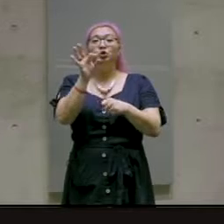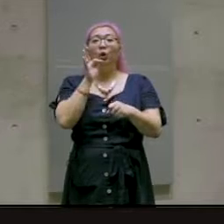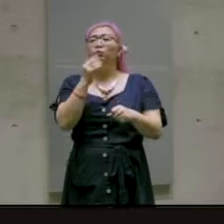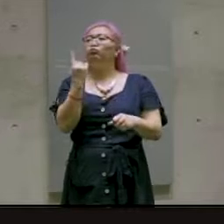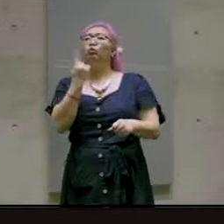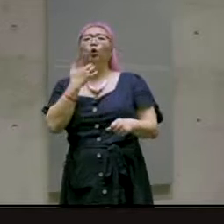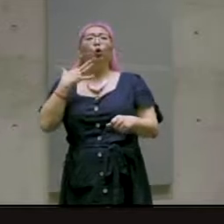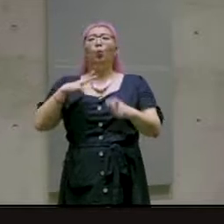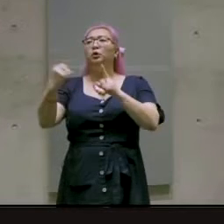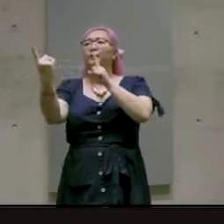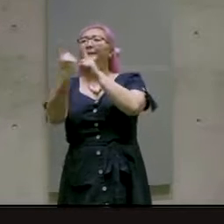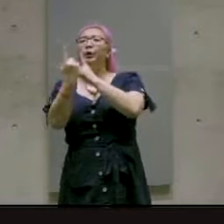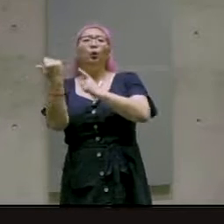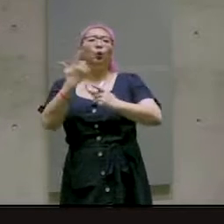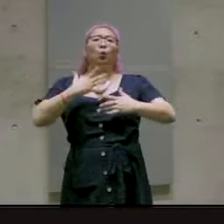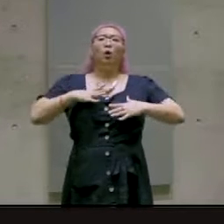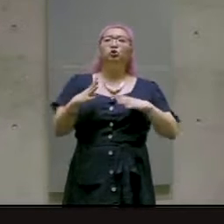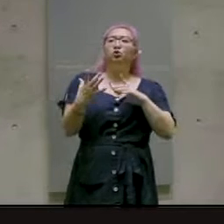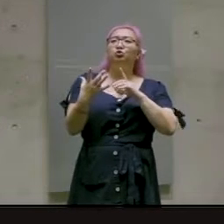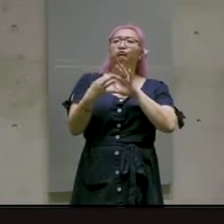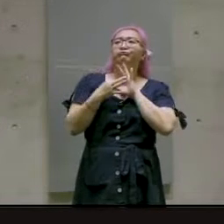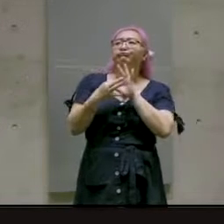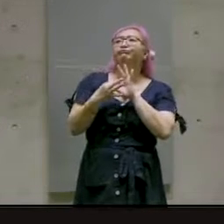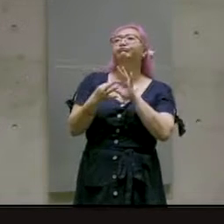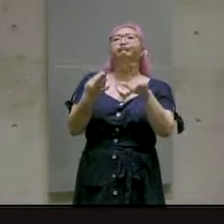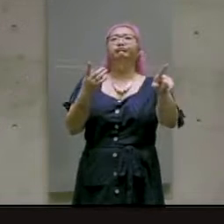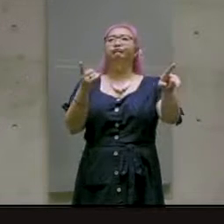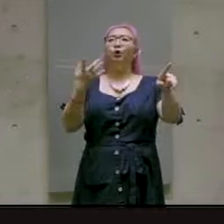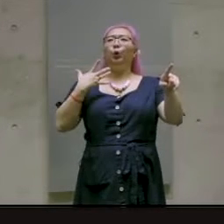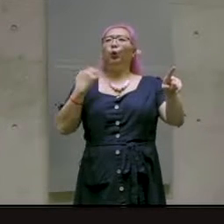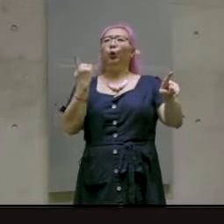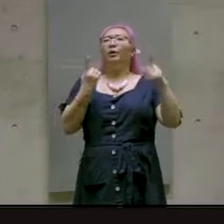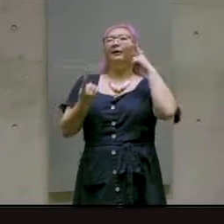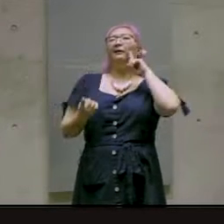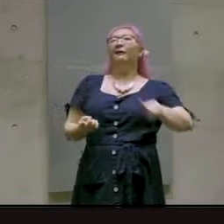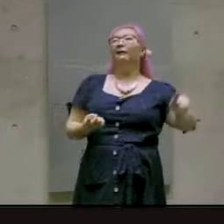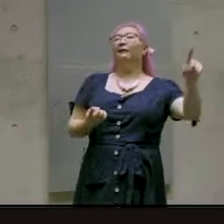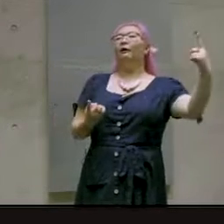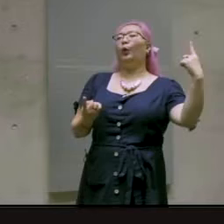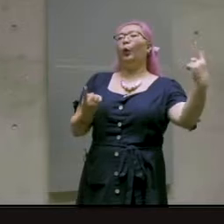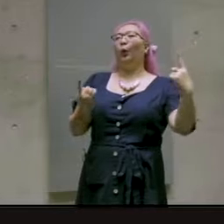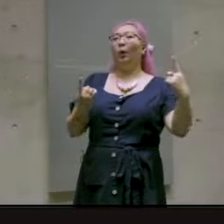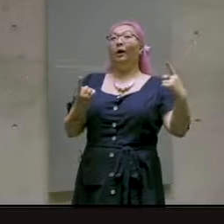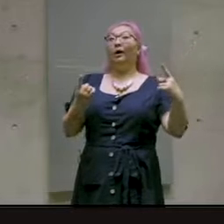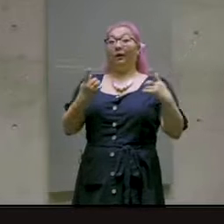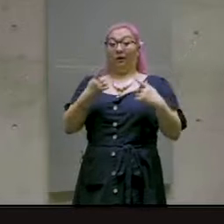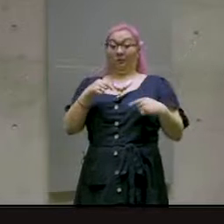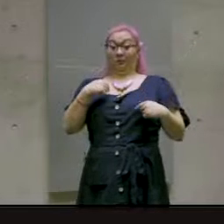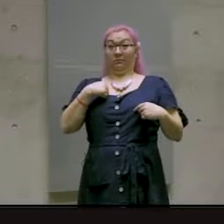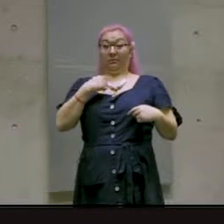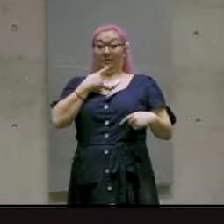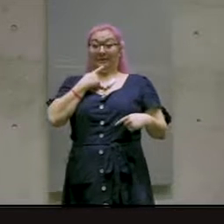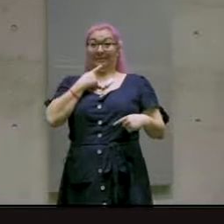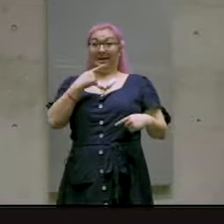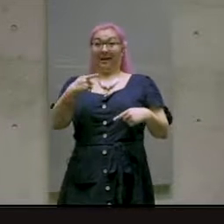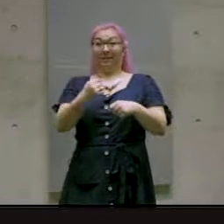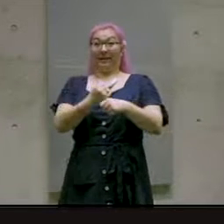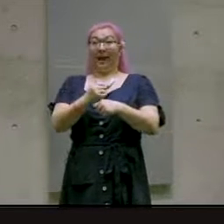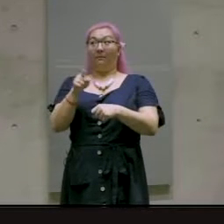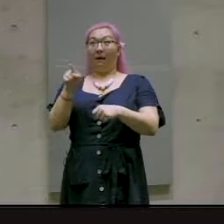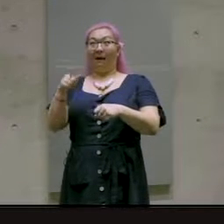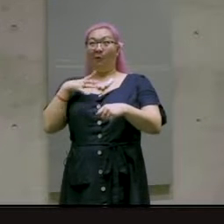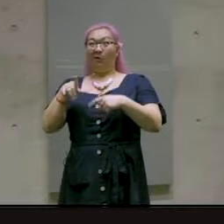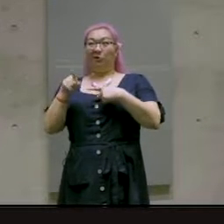with, and therefore who they're not spending time with, and they're expressing an intent to the game that this is a narrative arc I'm interested in and want to